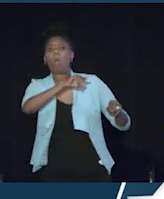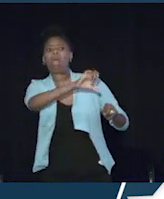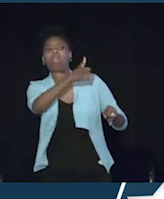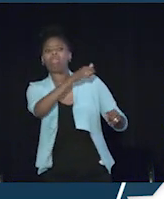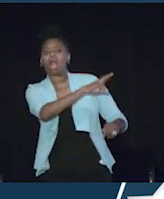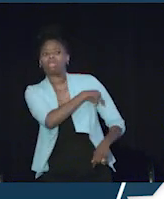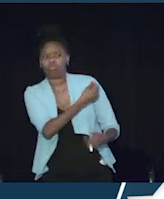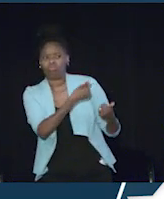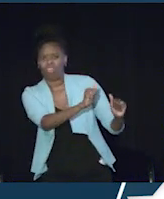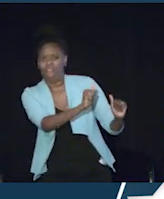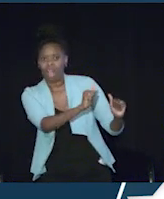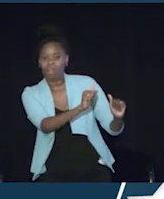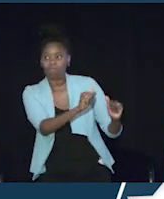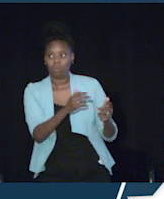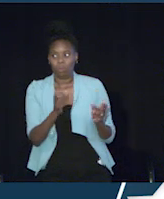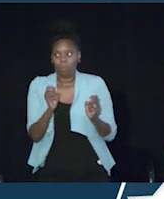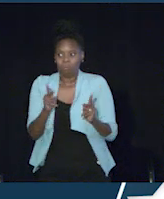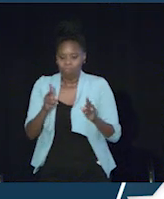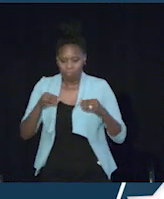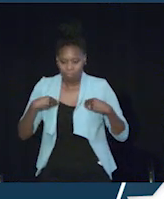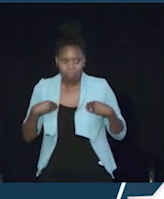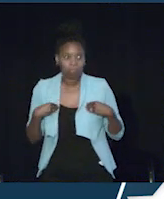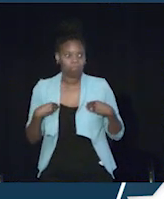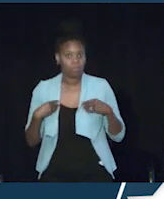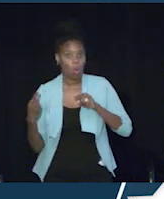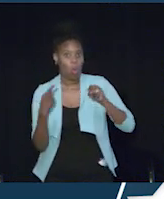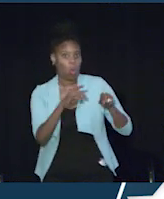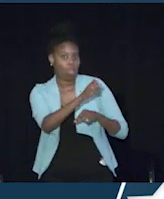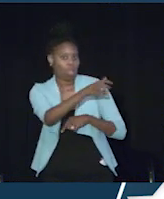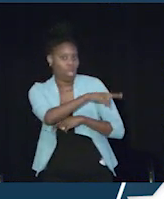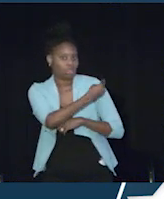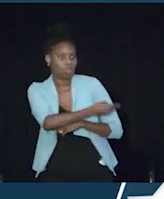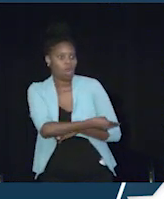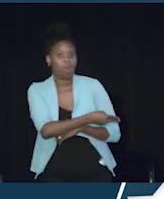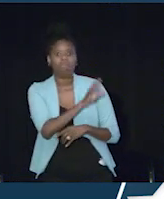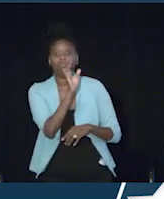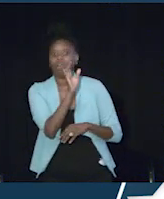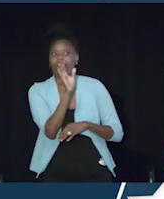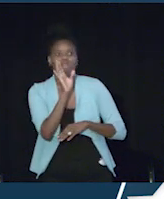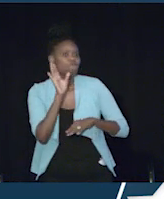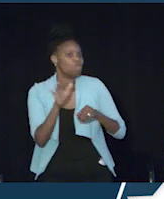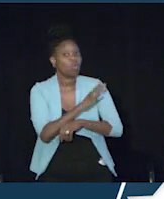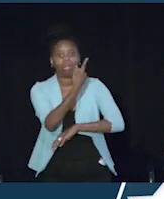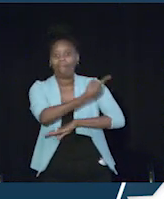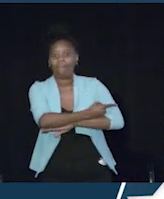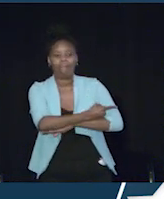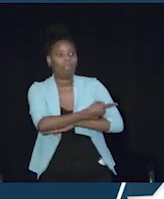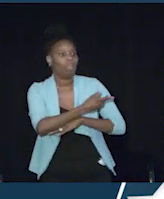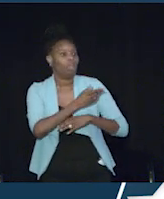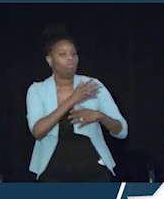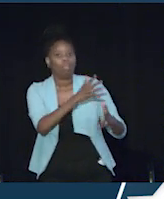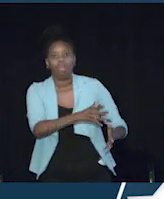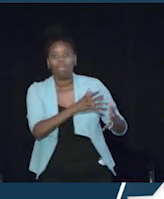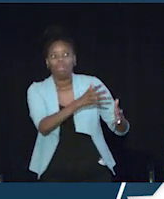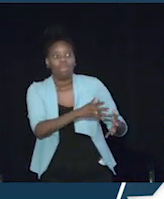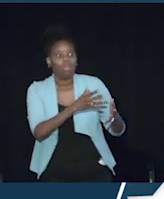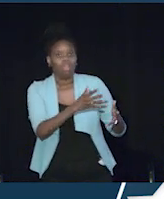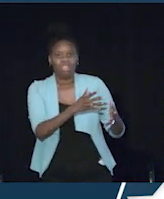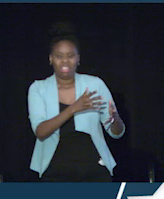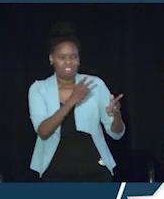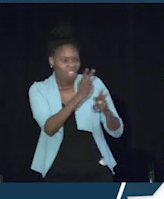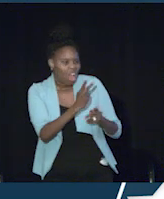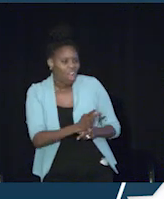let's go. So I went to this other hospital. I'm there for a whole day. They couldn't figure out what was going on.